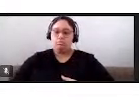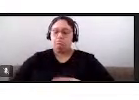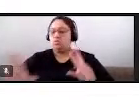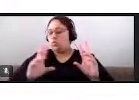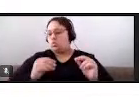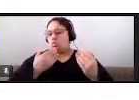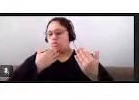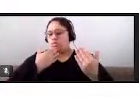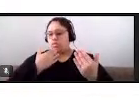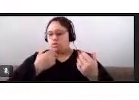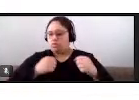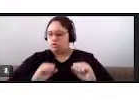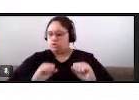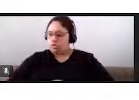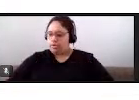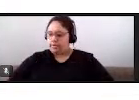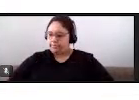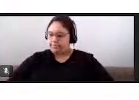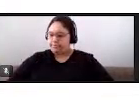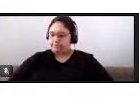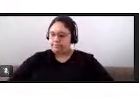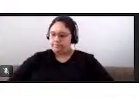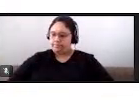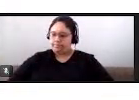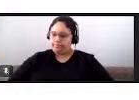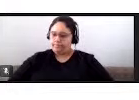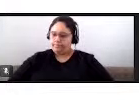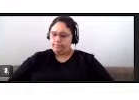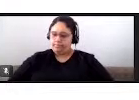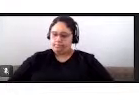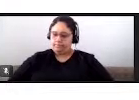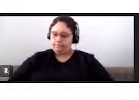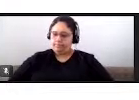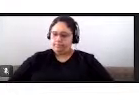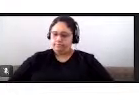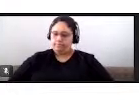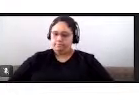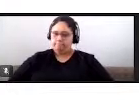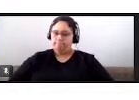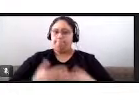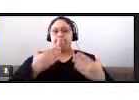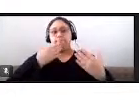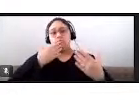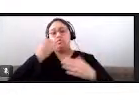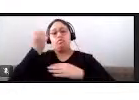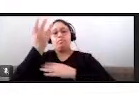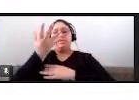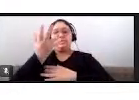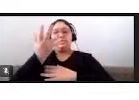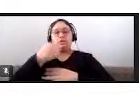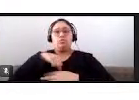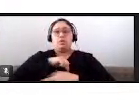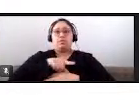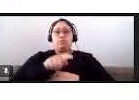No, thanks, Chair. Thank you so much for presenting to us this